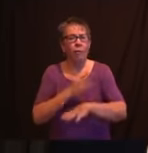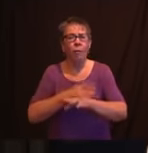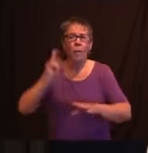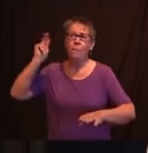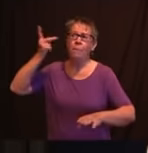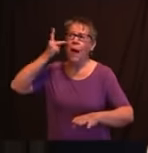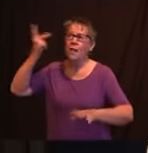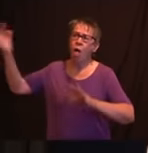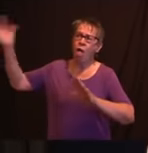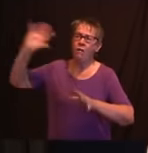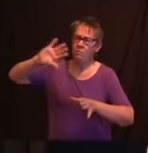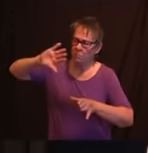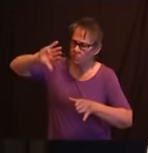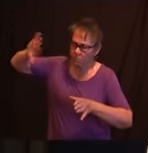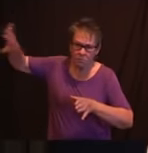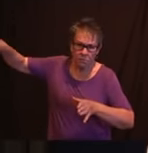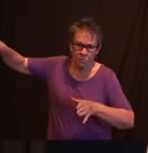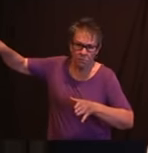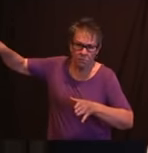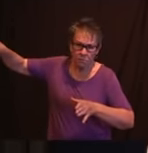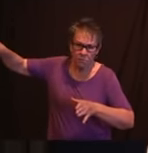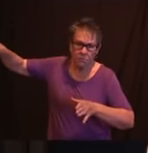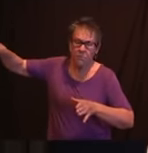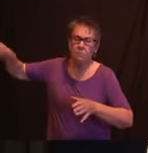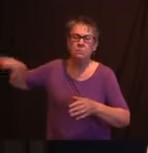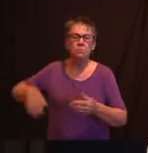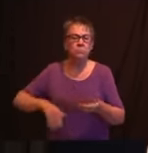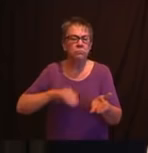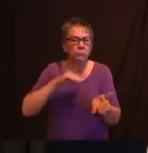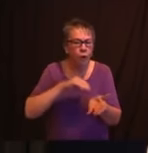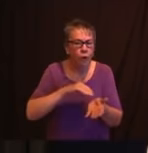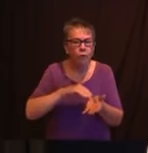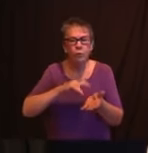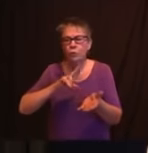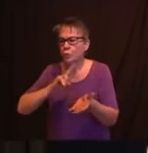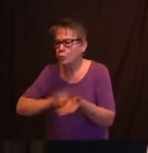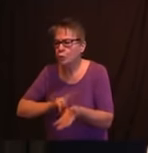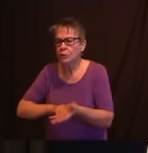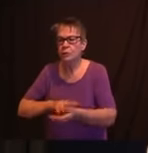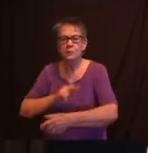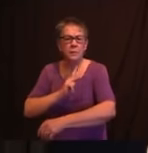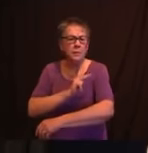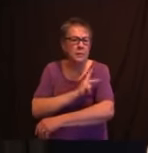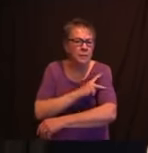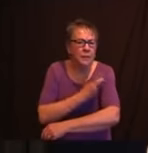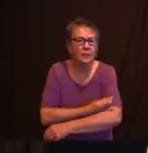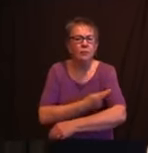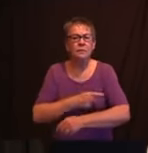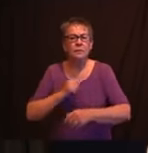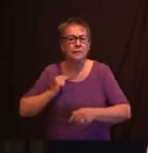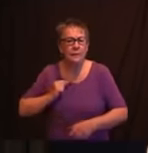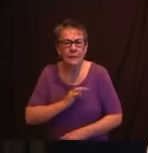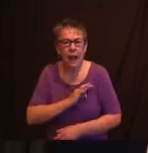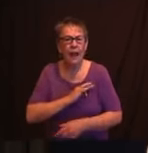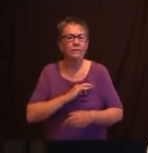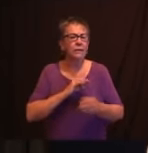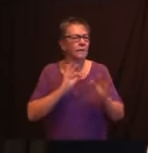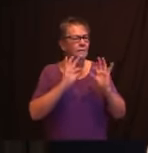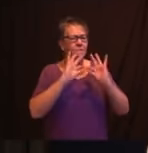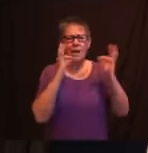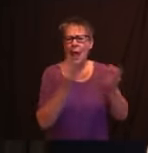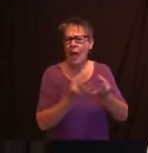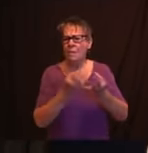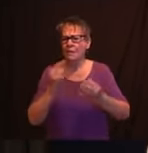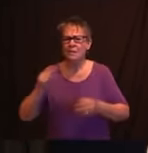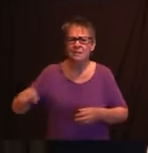with the voices of nursing home residents, their family members, and the caregivers being front and center. If we don't